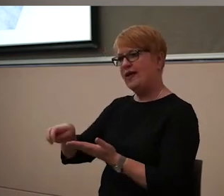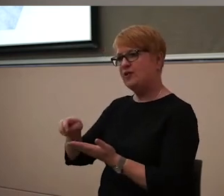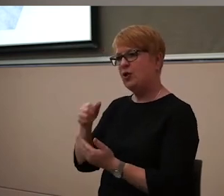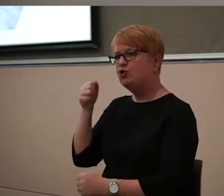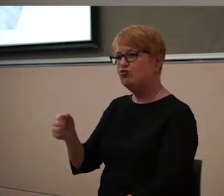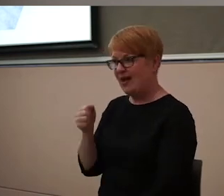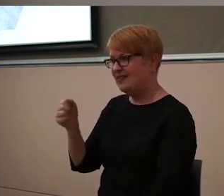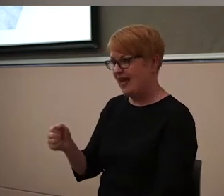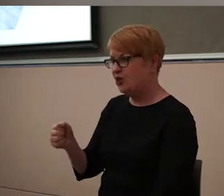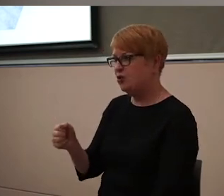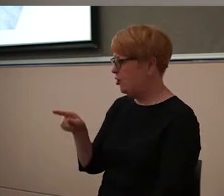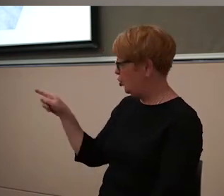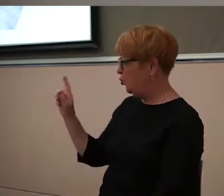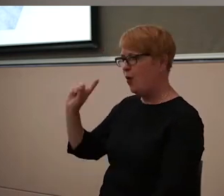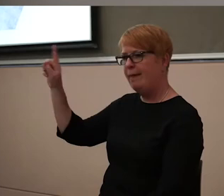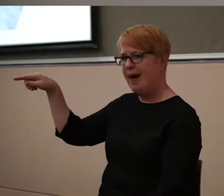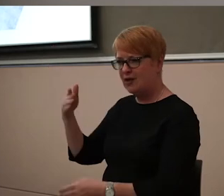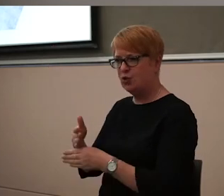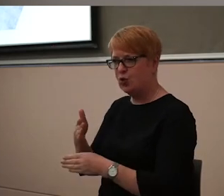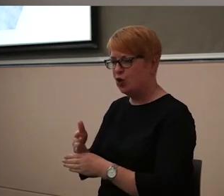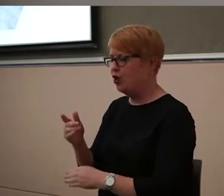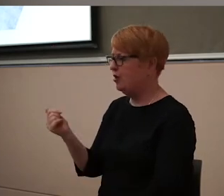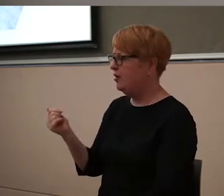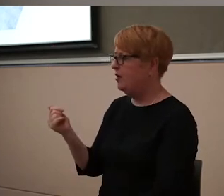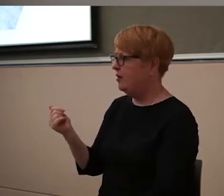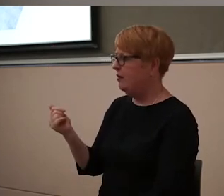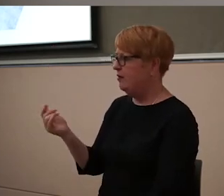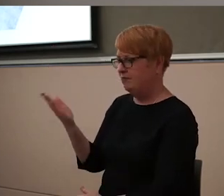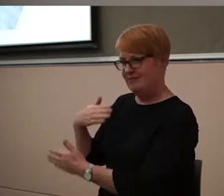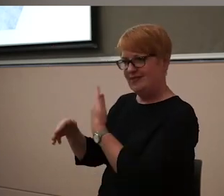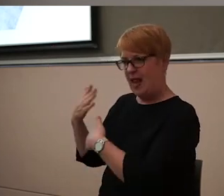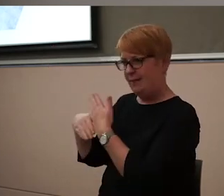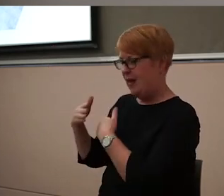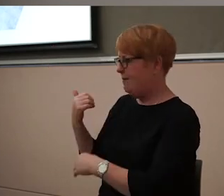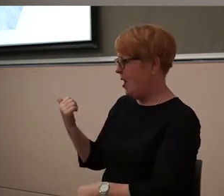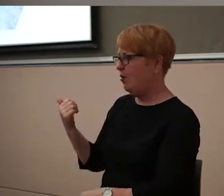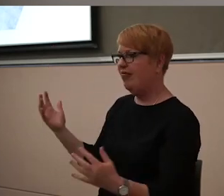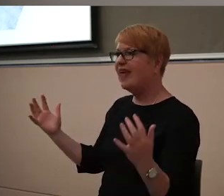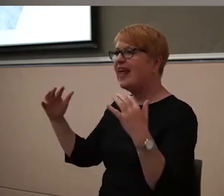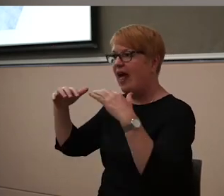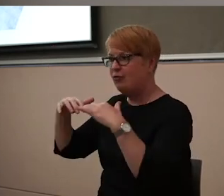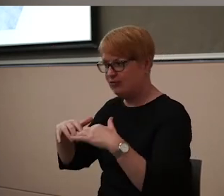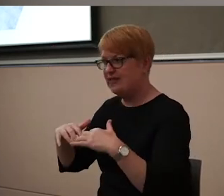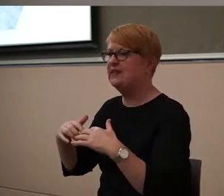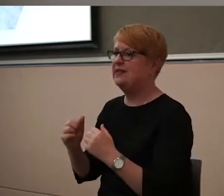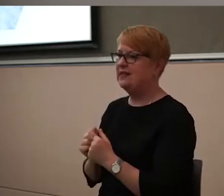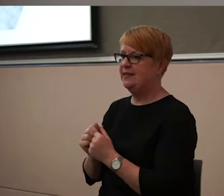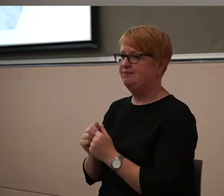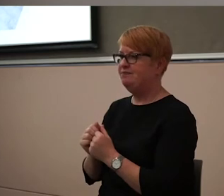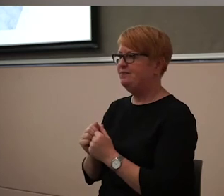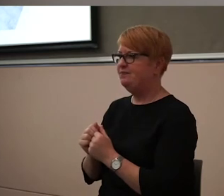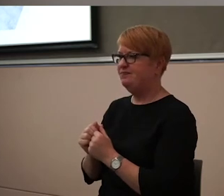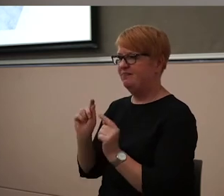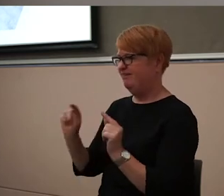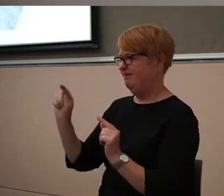create that space and to also learn from other individuals. So mine came first, and the little snippet that I'd shown is from the